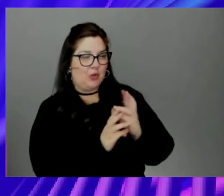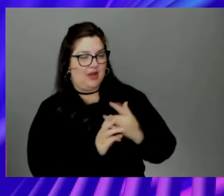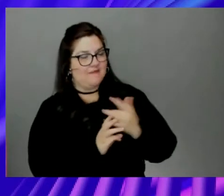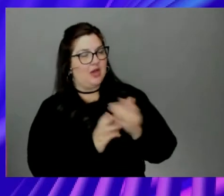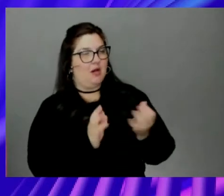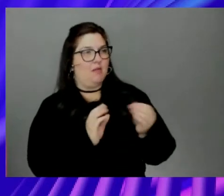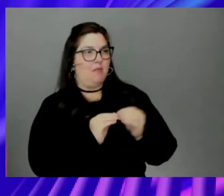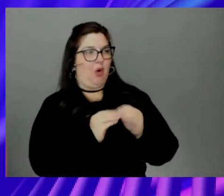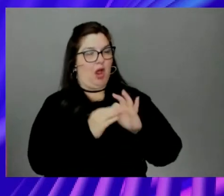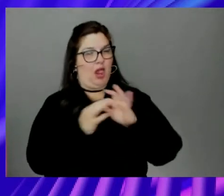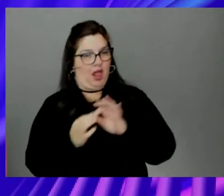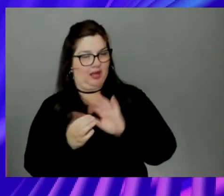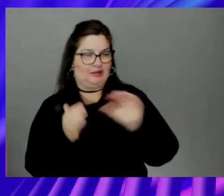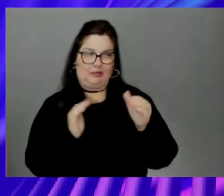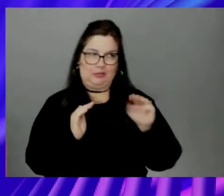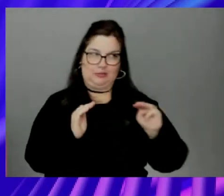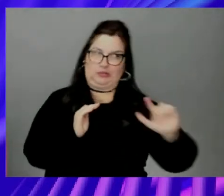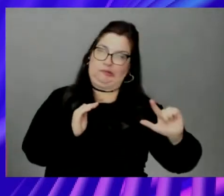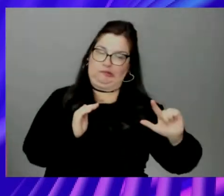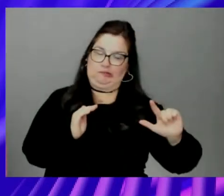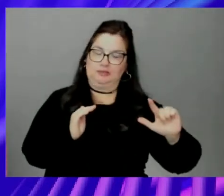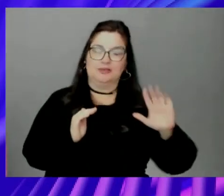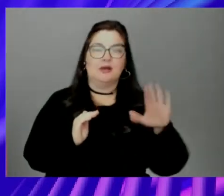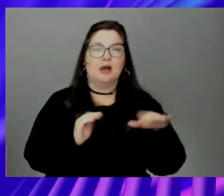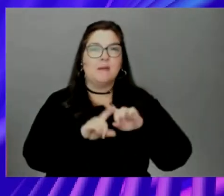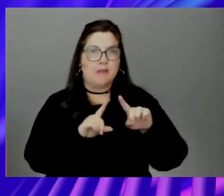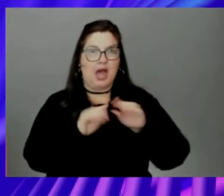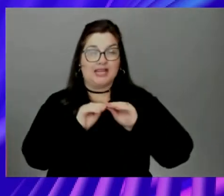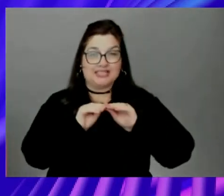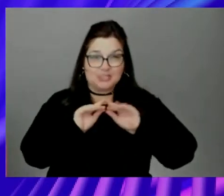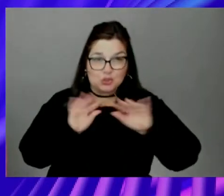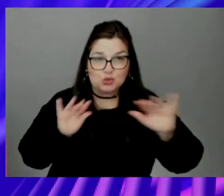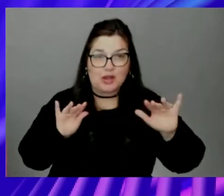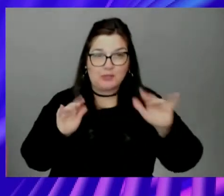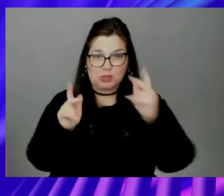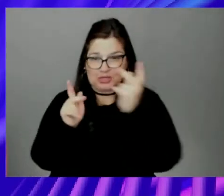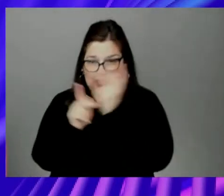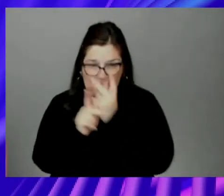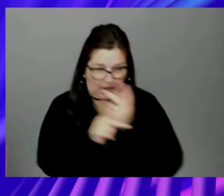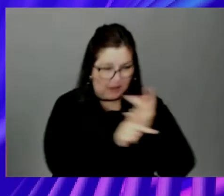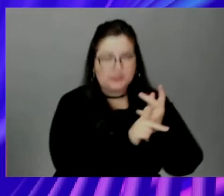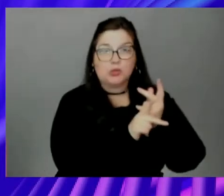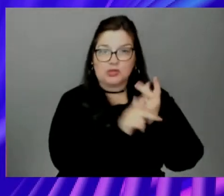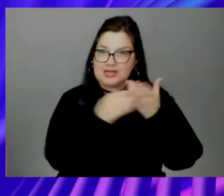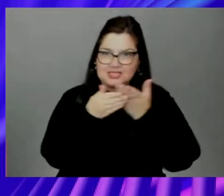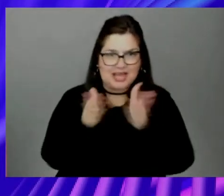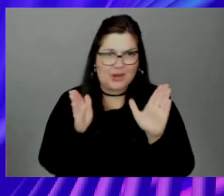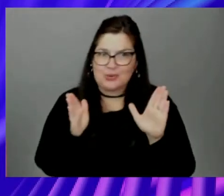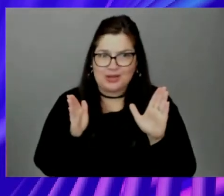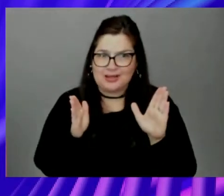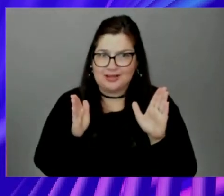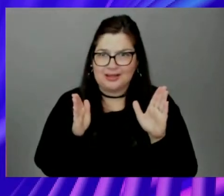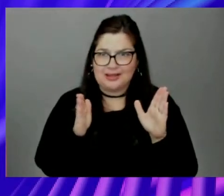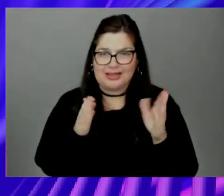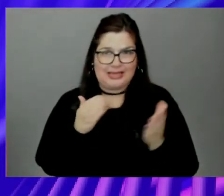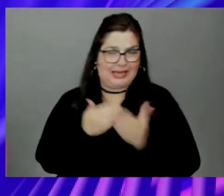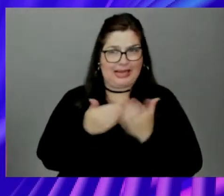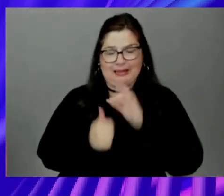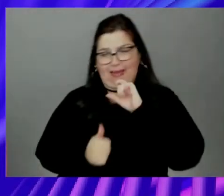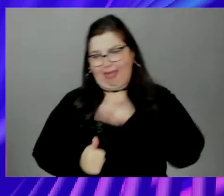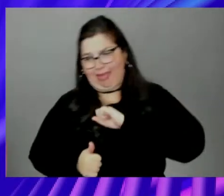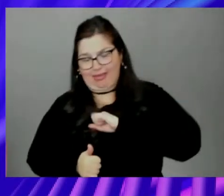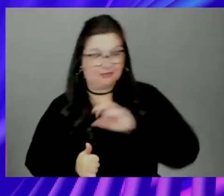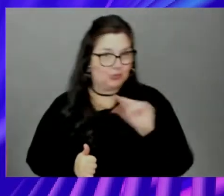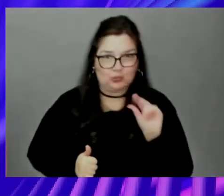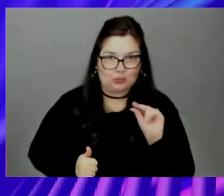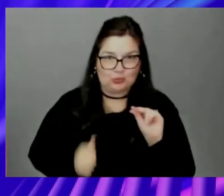learning world, doing distributed computing in general is not easy, right? Sharding a database,